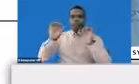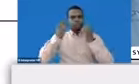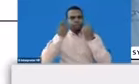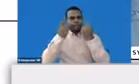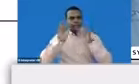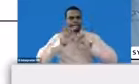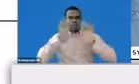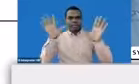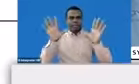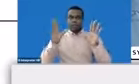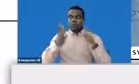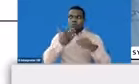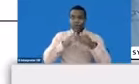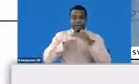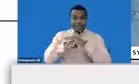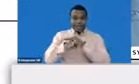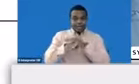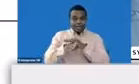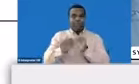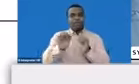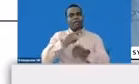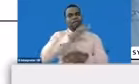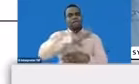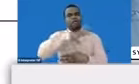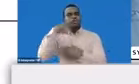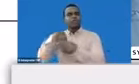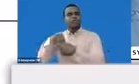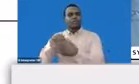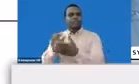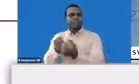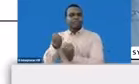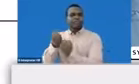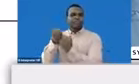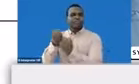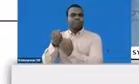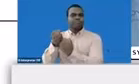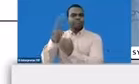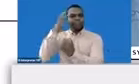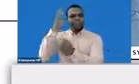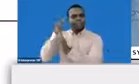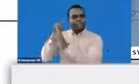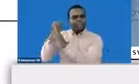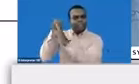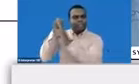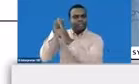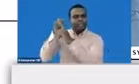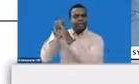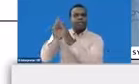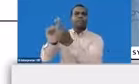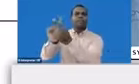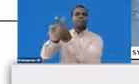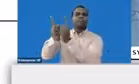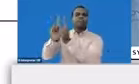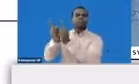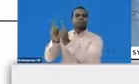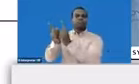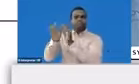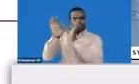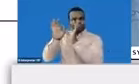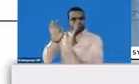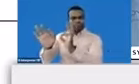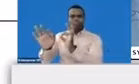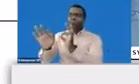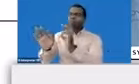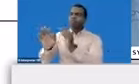owners to make and keep their websites and apps accessible. Then the toolkit related to this also